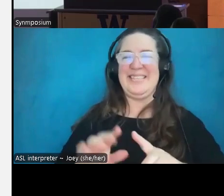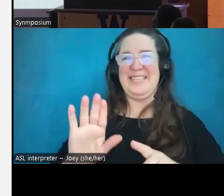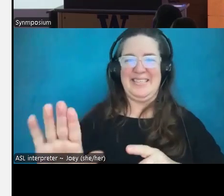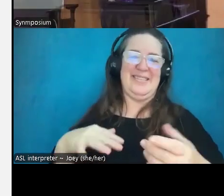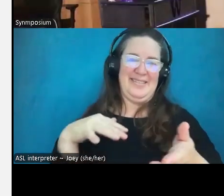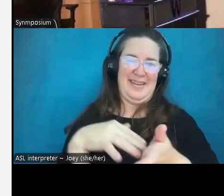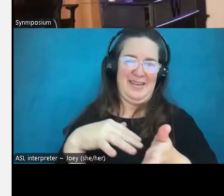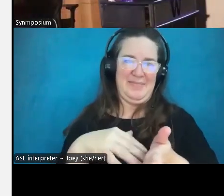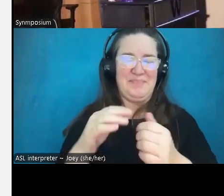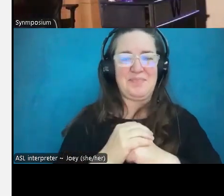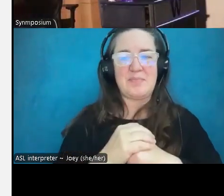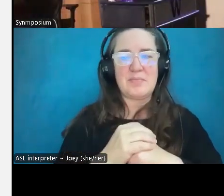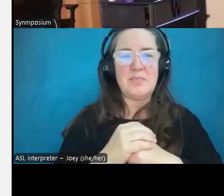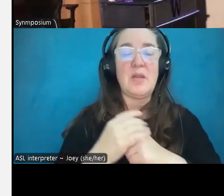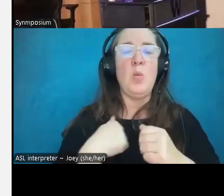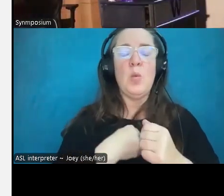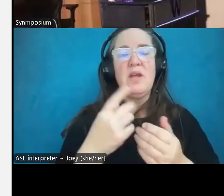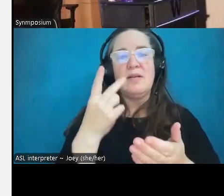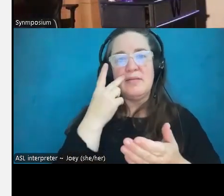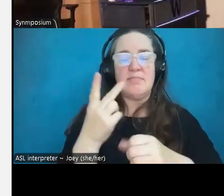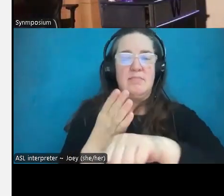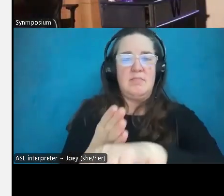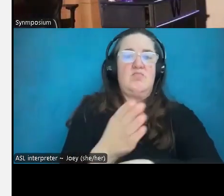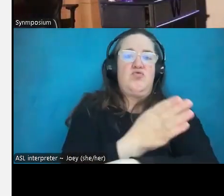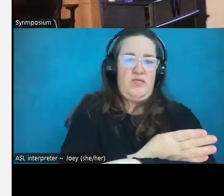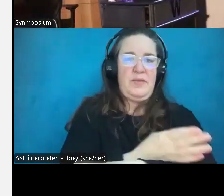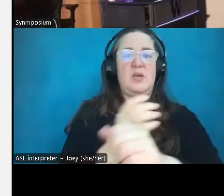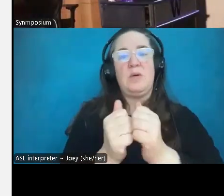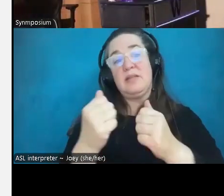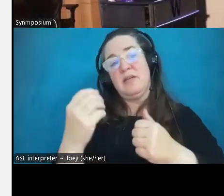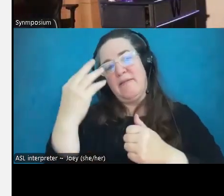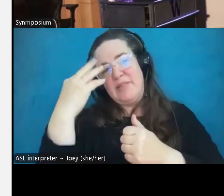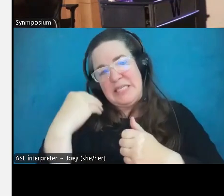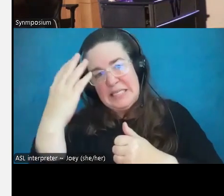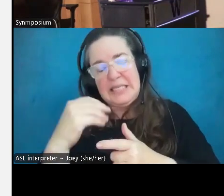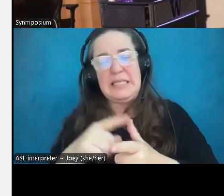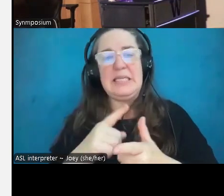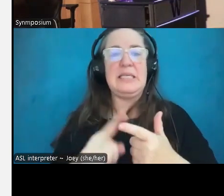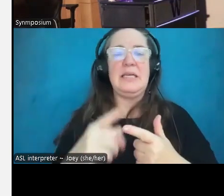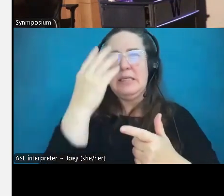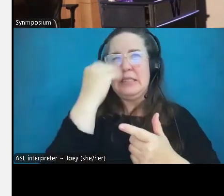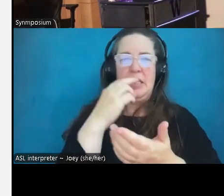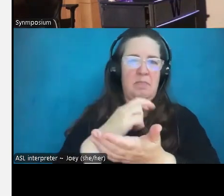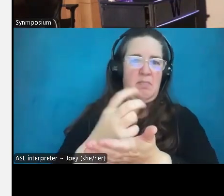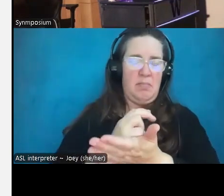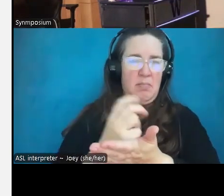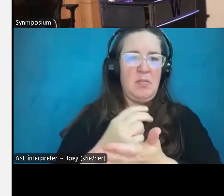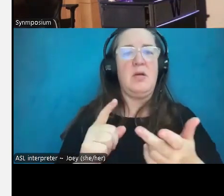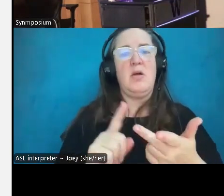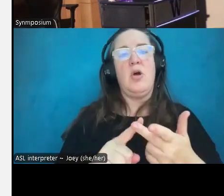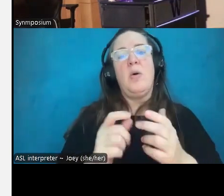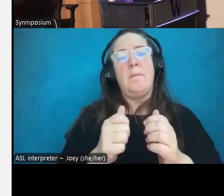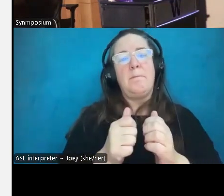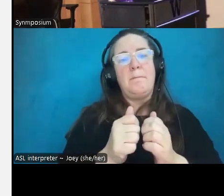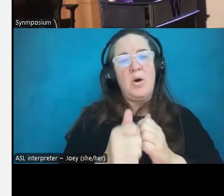but they did see improvements in fatigue, sleep abnormalities, post-exertional malaise, and unrefreshing sleep in patients